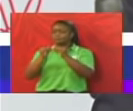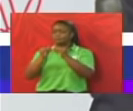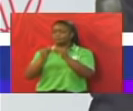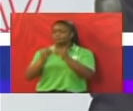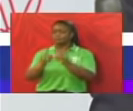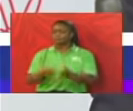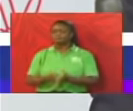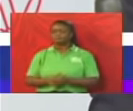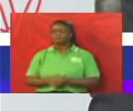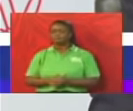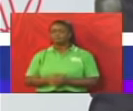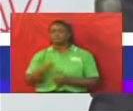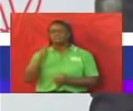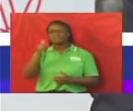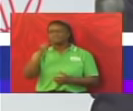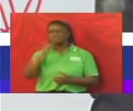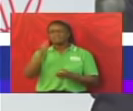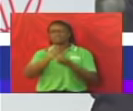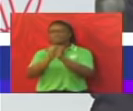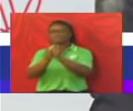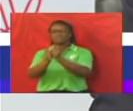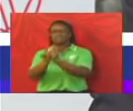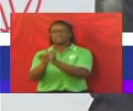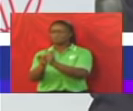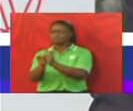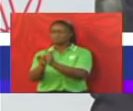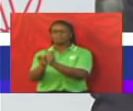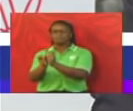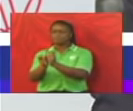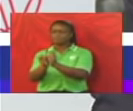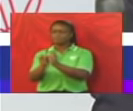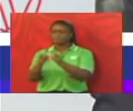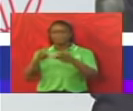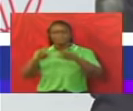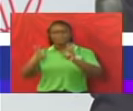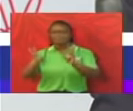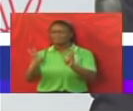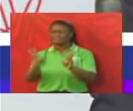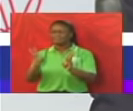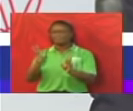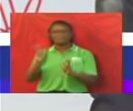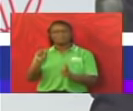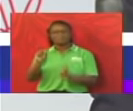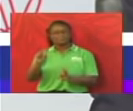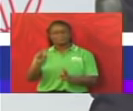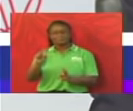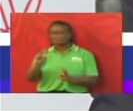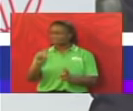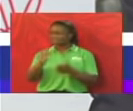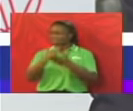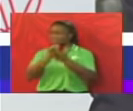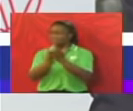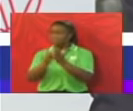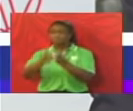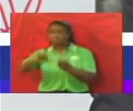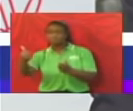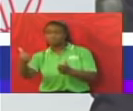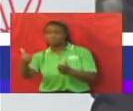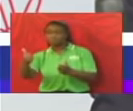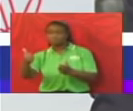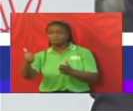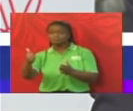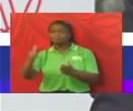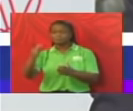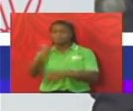our process. We do have that option because several of the other vaccines are indeed also approved for pregnancy, but